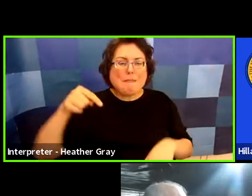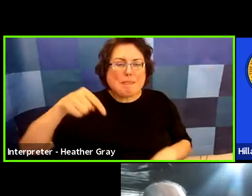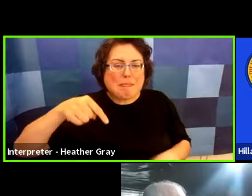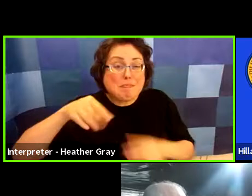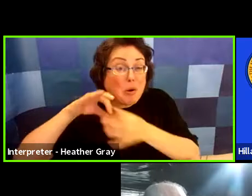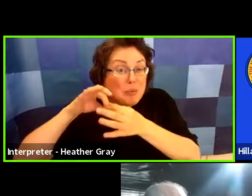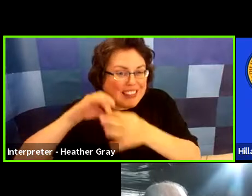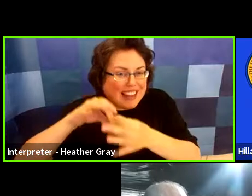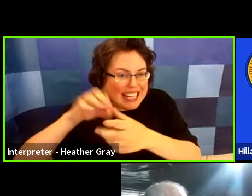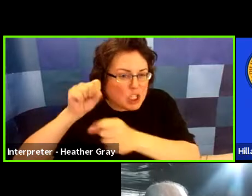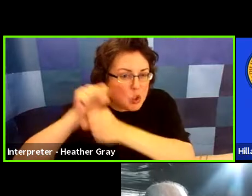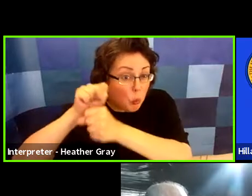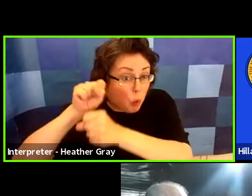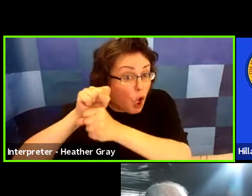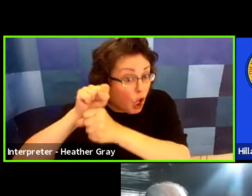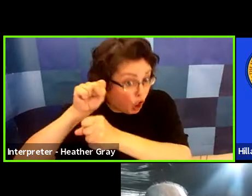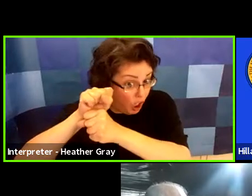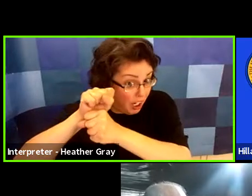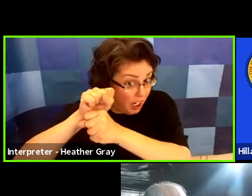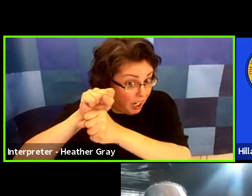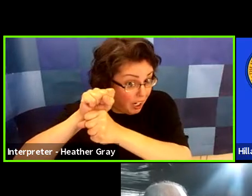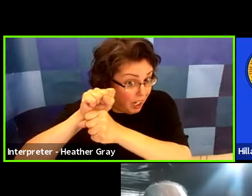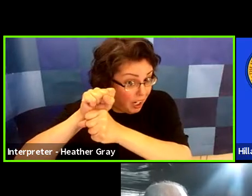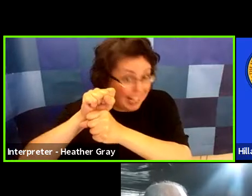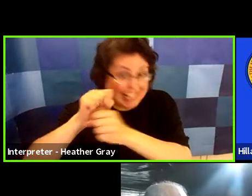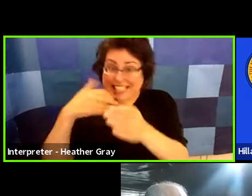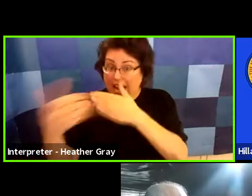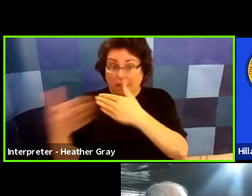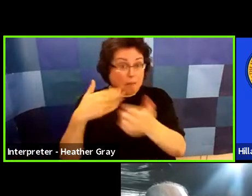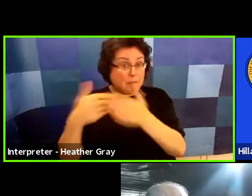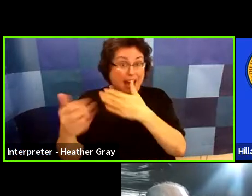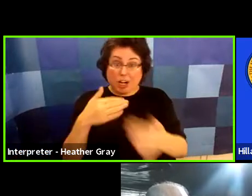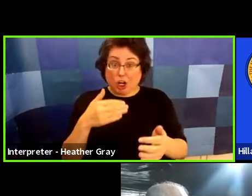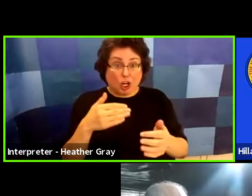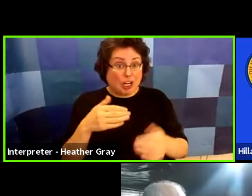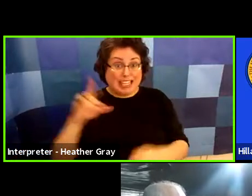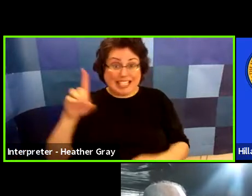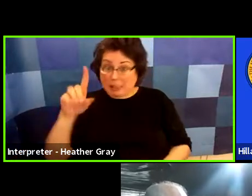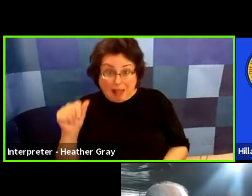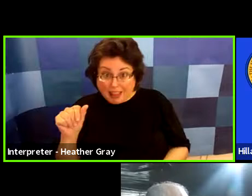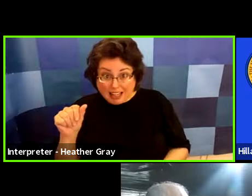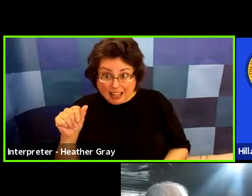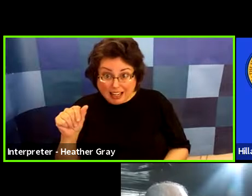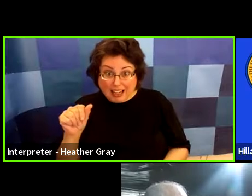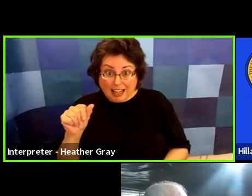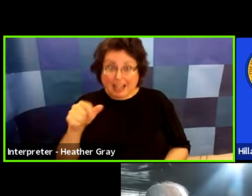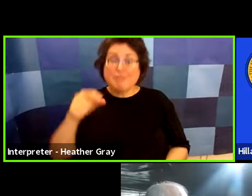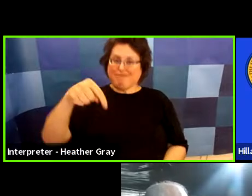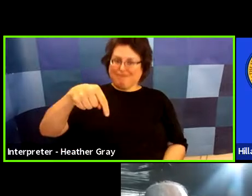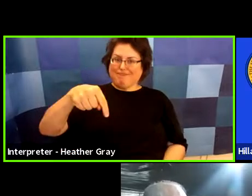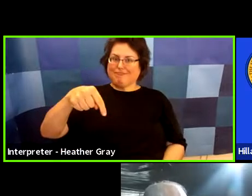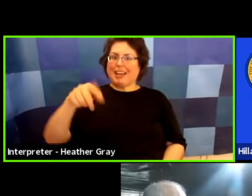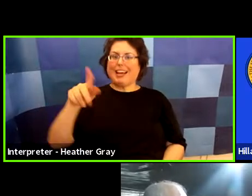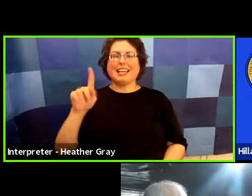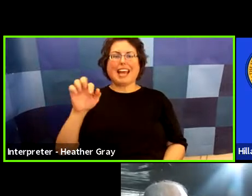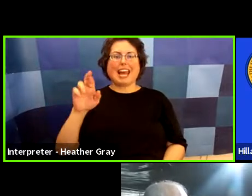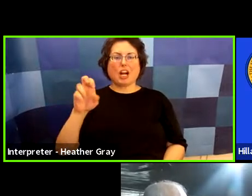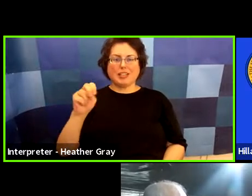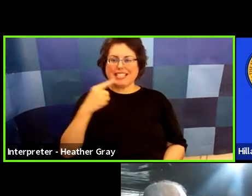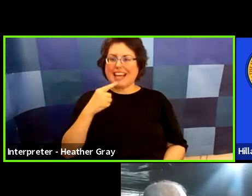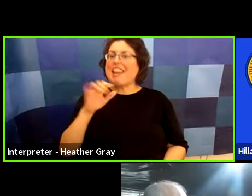more sense than just doing it for people with disabilities. But Karen thought that it was definitely feasible.